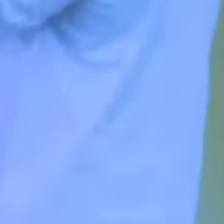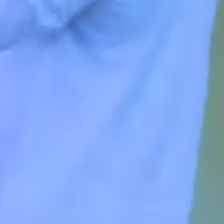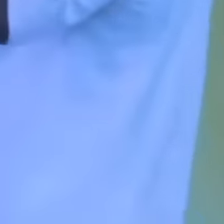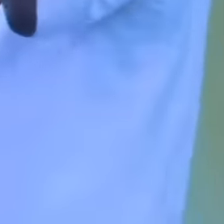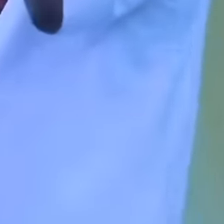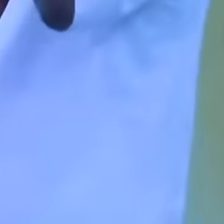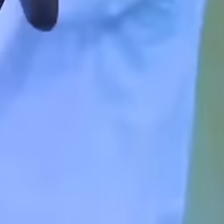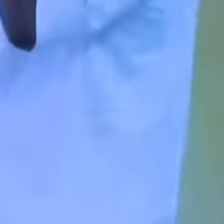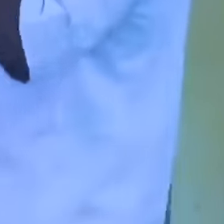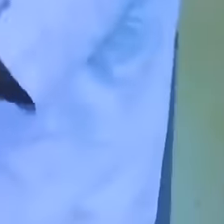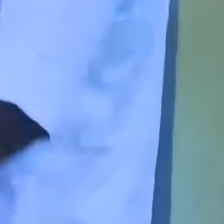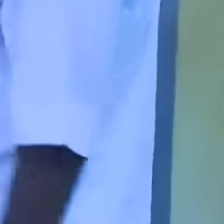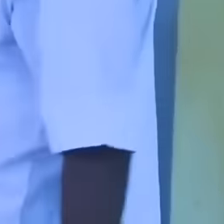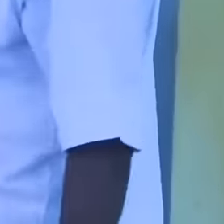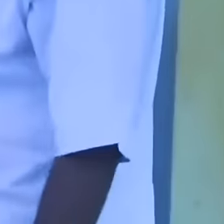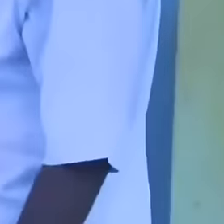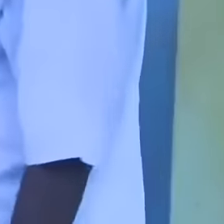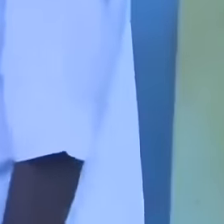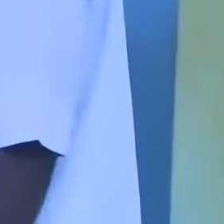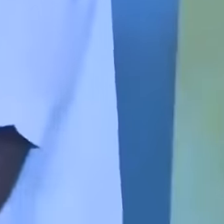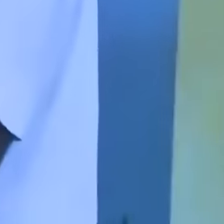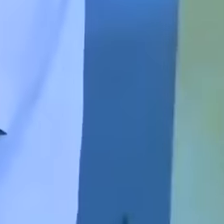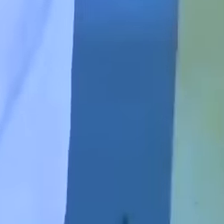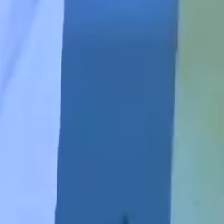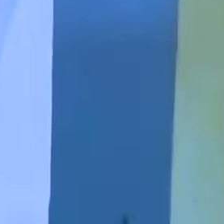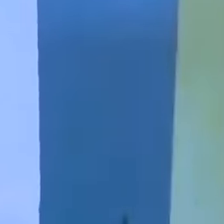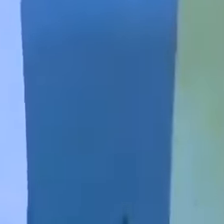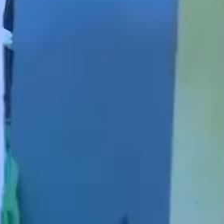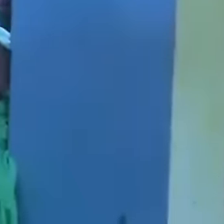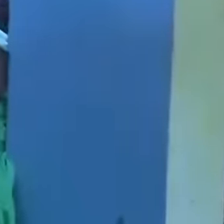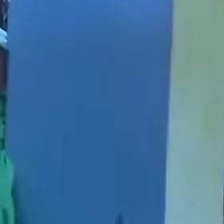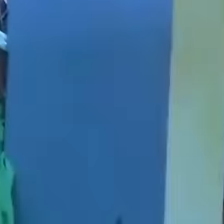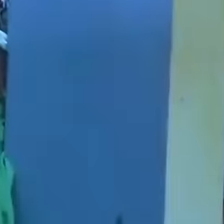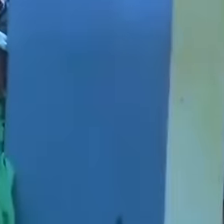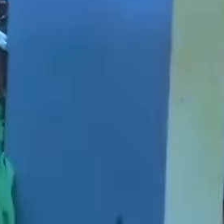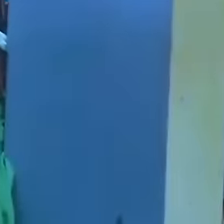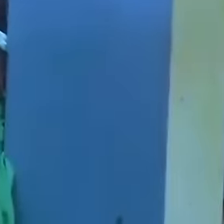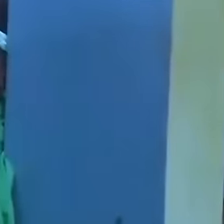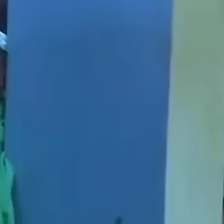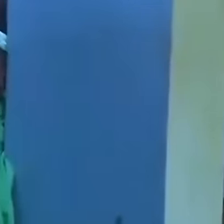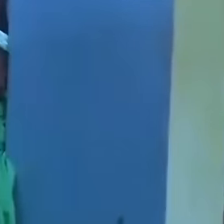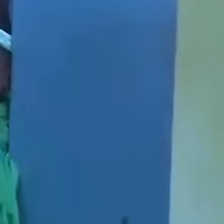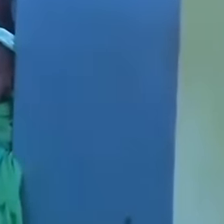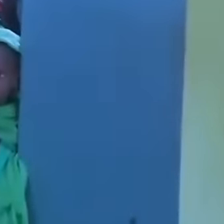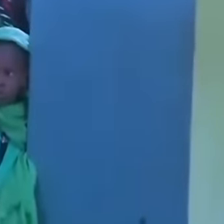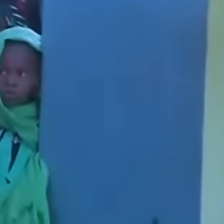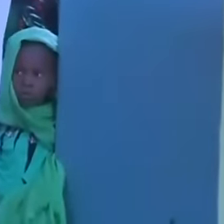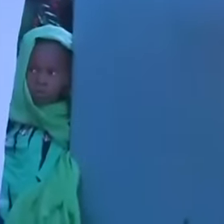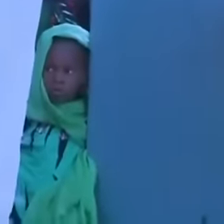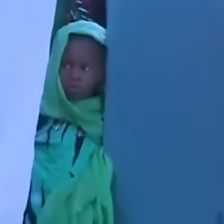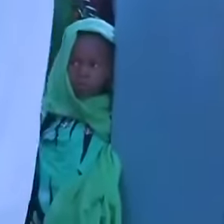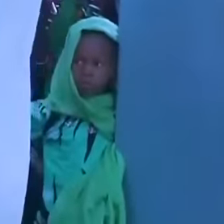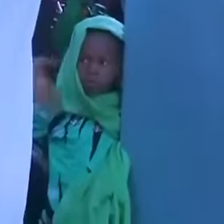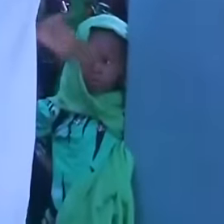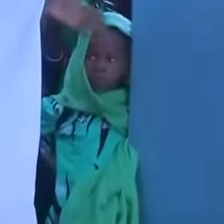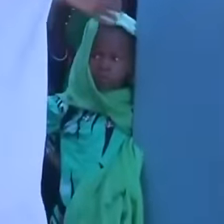And you need help. Because your work you don't understand. I stand as a prophet said to you.